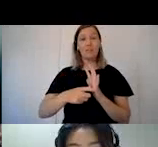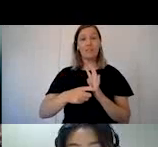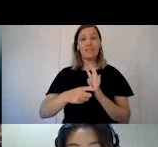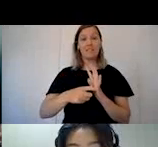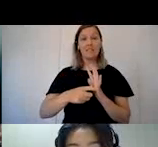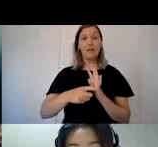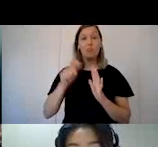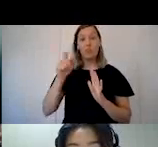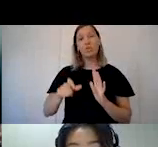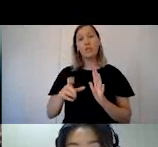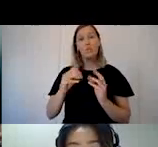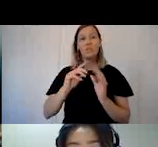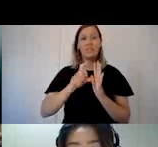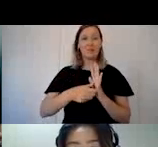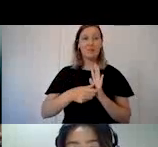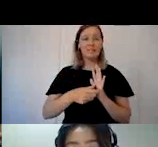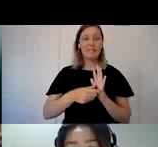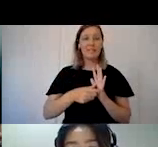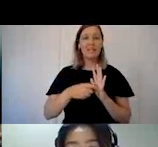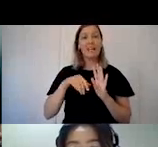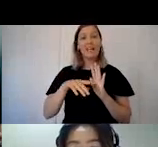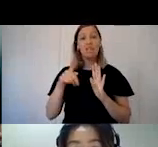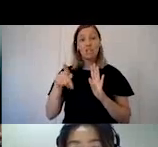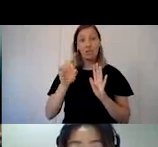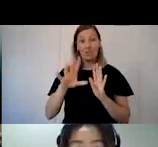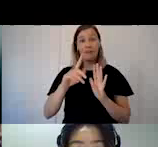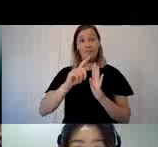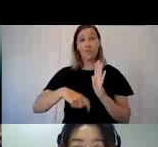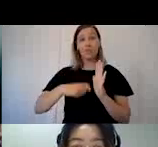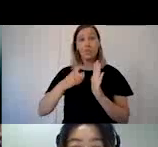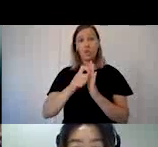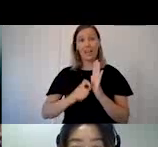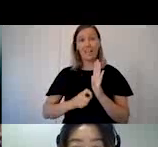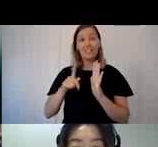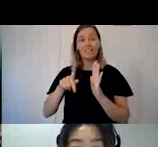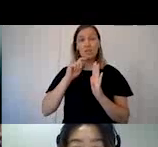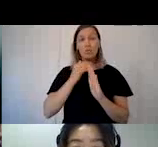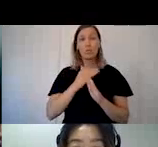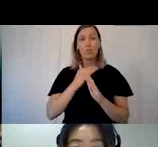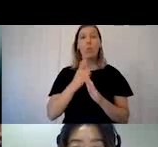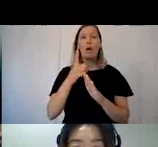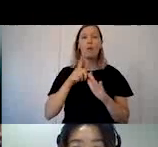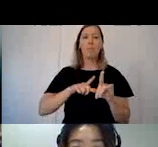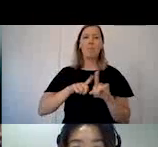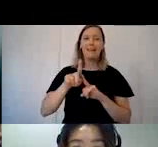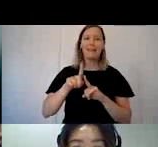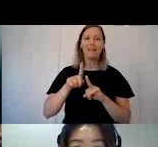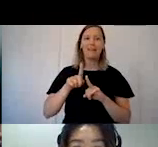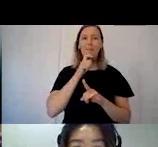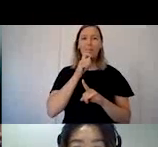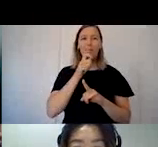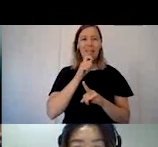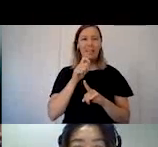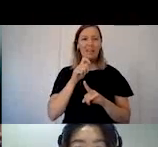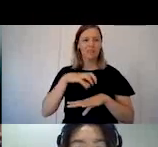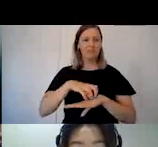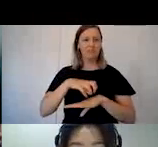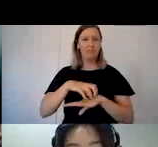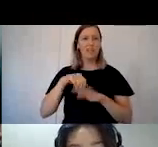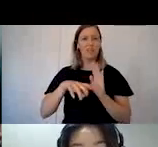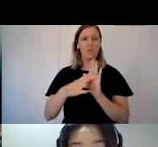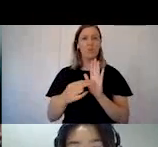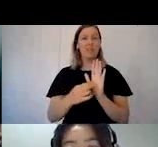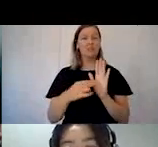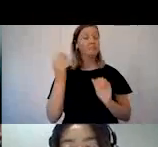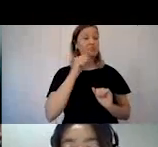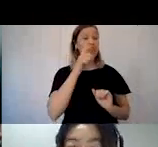person with a disability that is a journalist, and she's working in one of the main media outlets in New Zealand. Yeah, I can